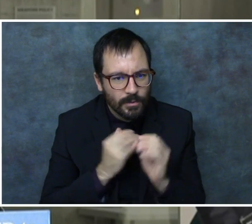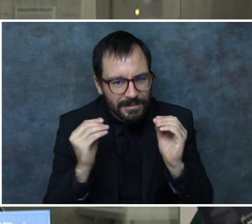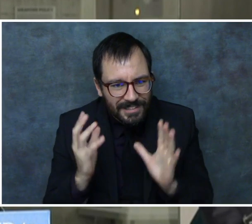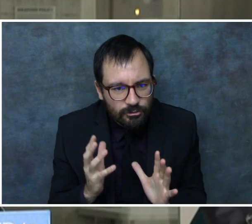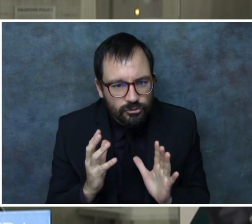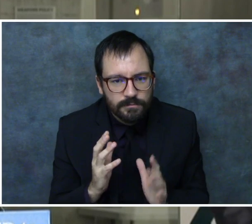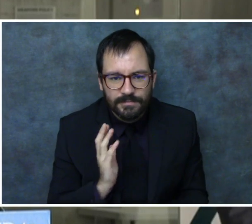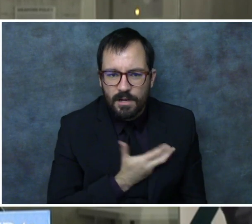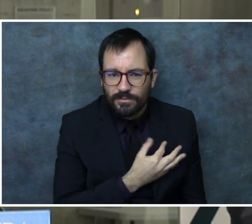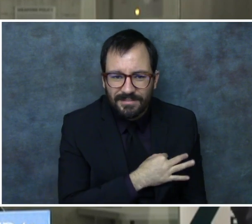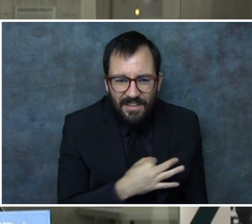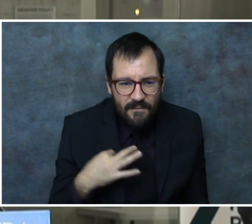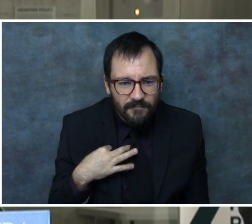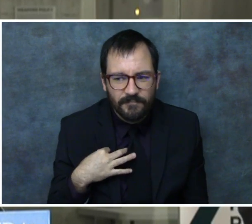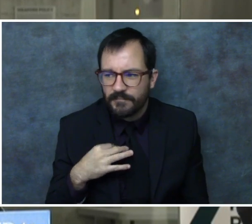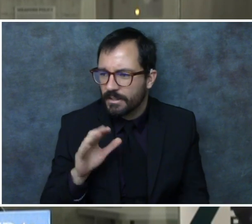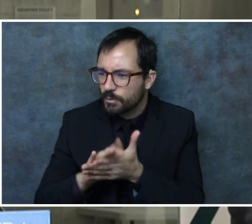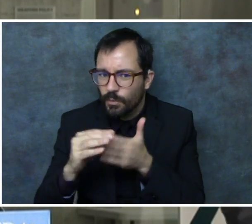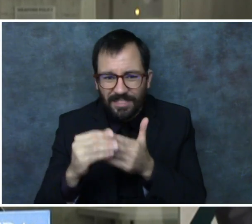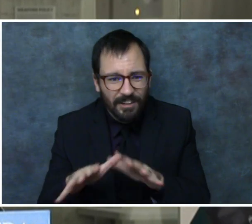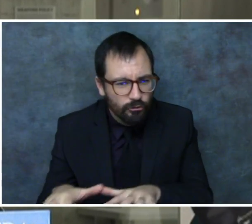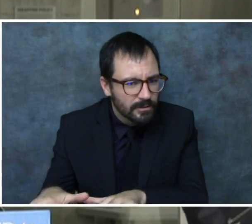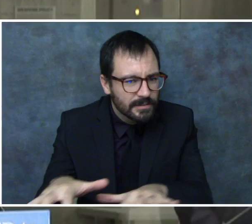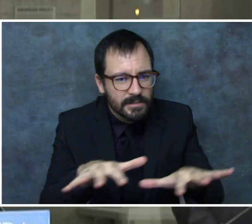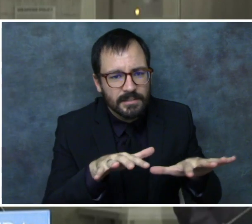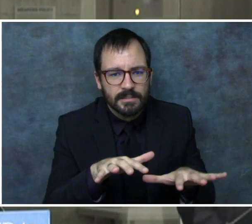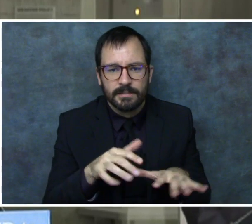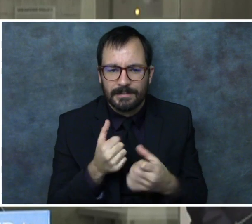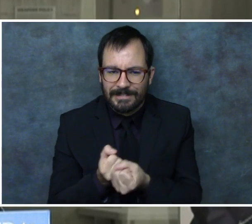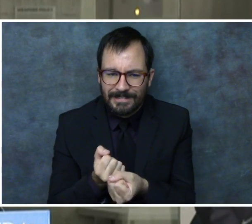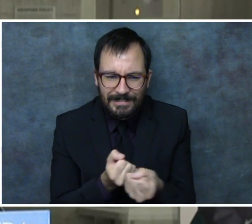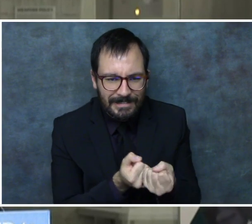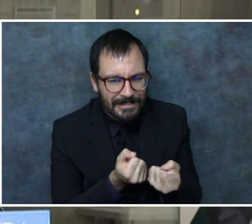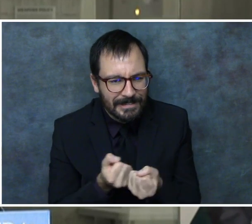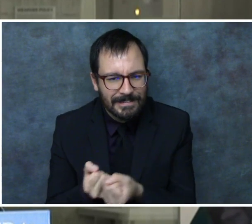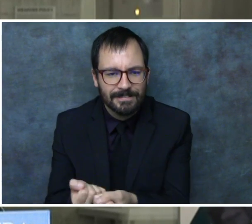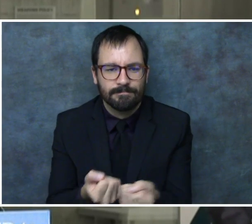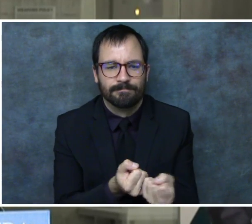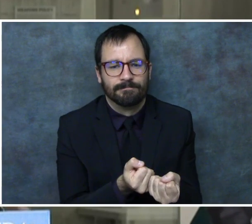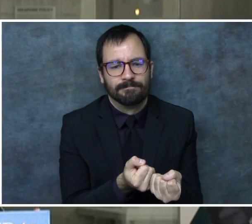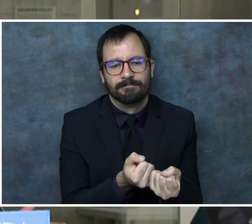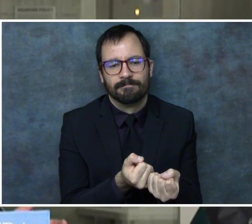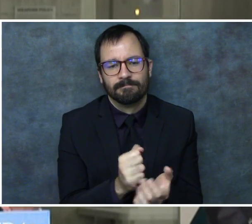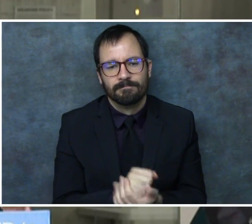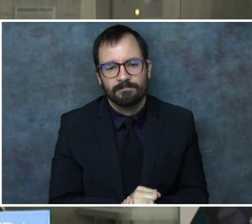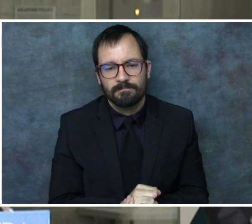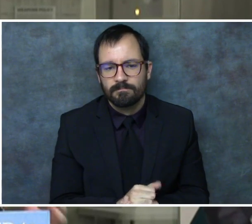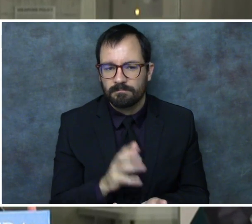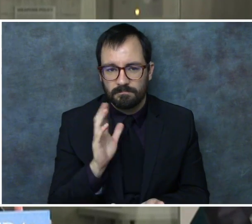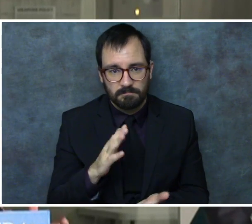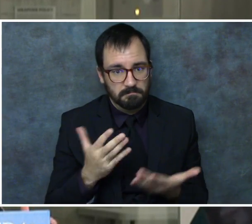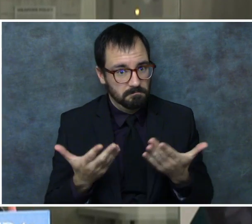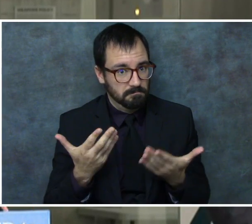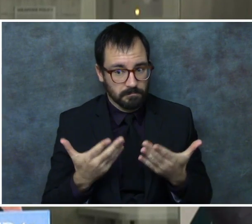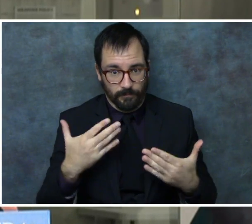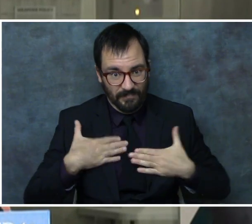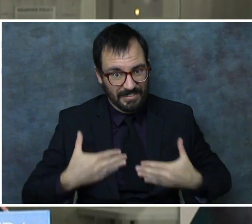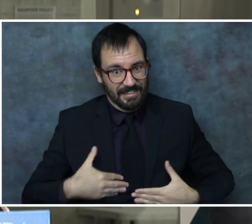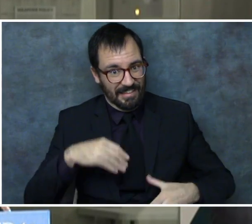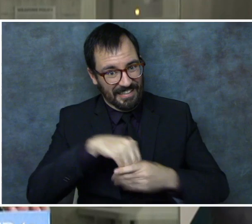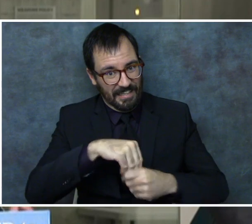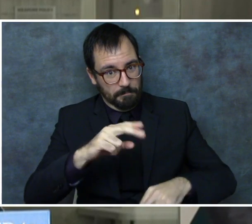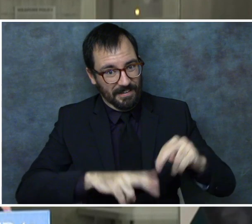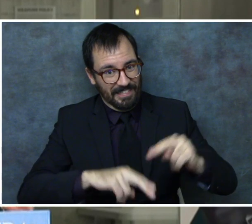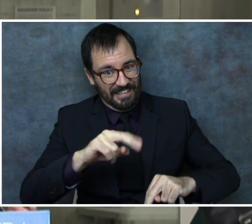our school leaders in anything that they need to be supportive, whether it's something physical in the building or something that they need to just move forward, whether it's